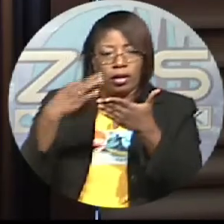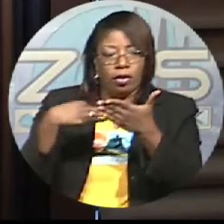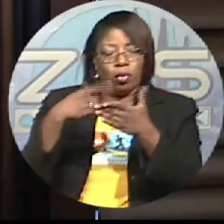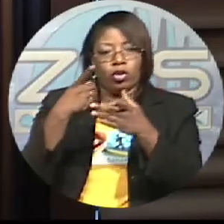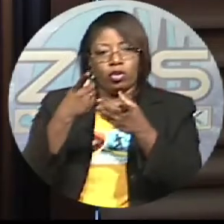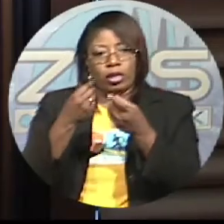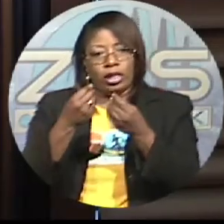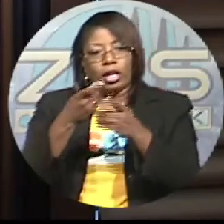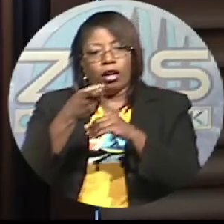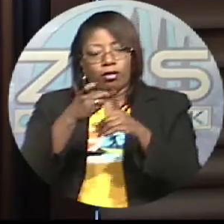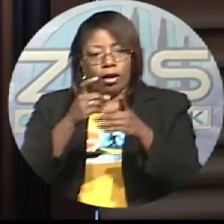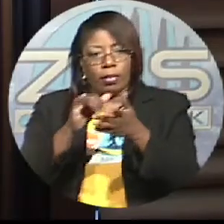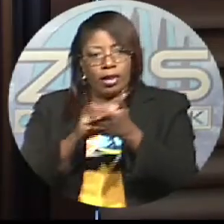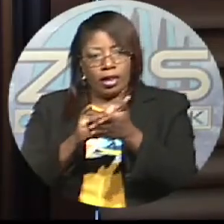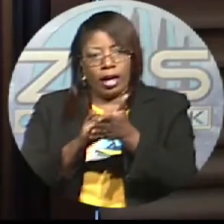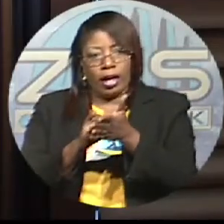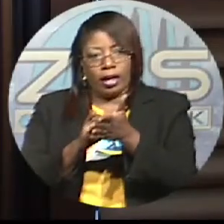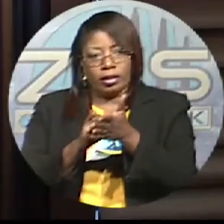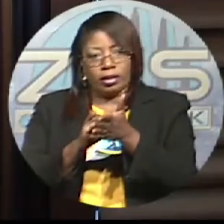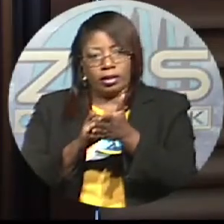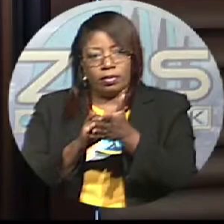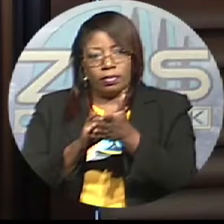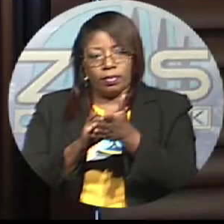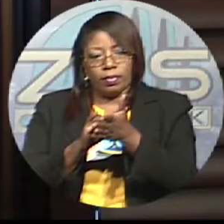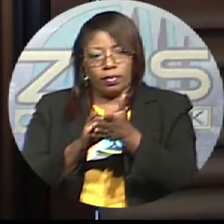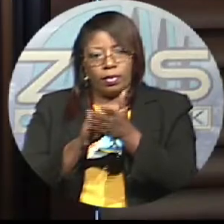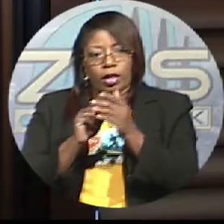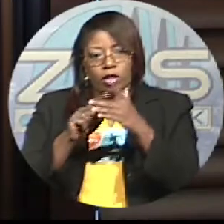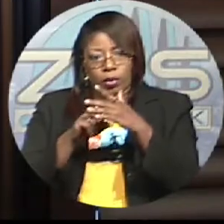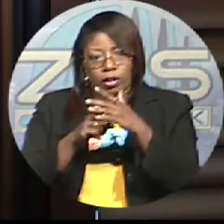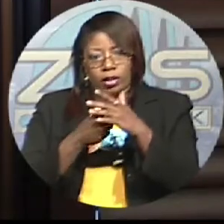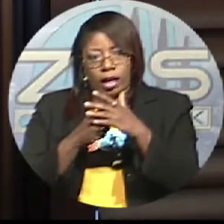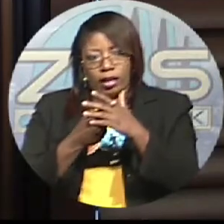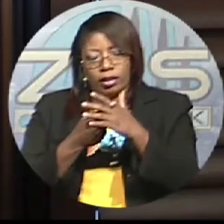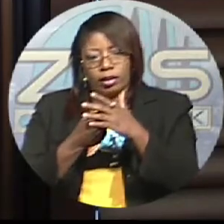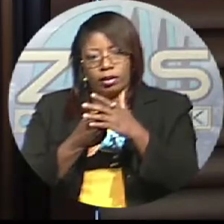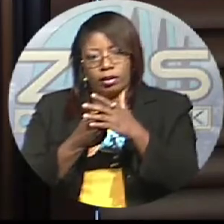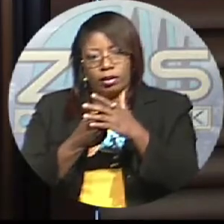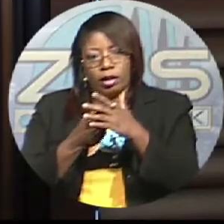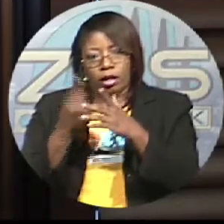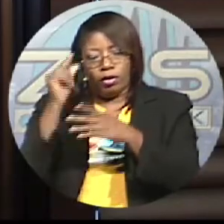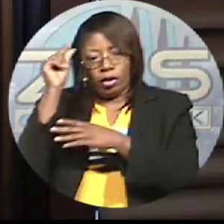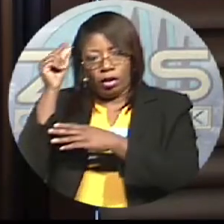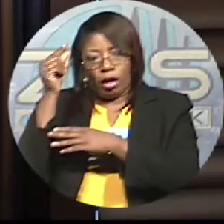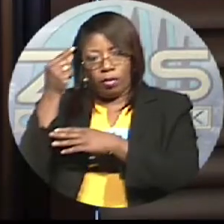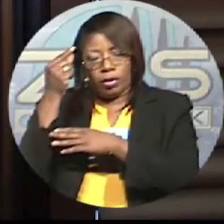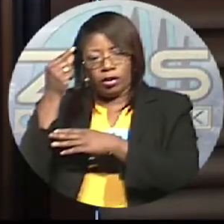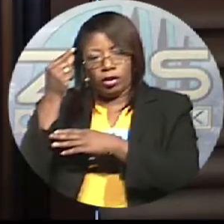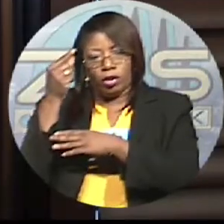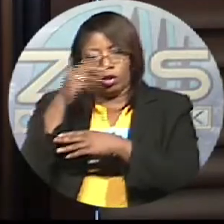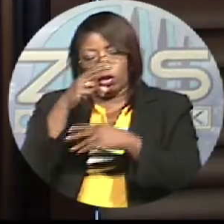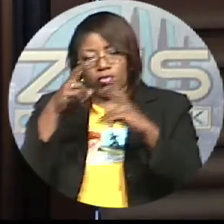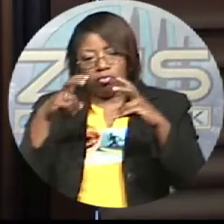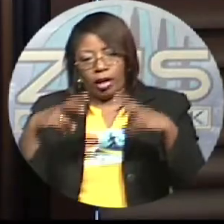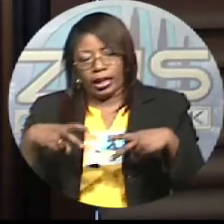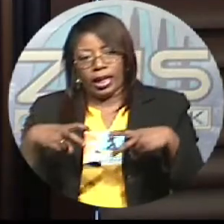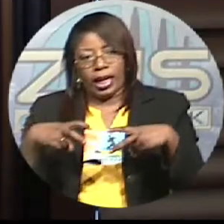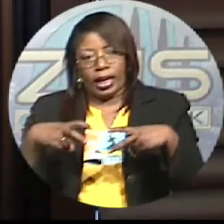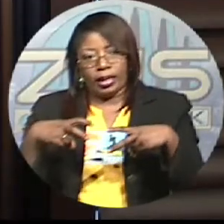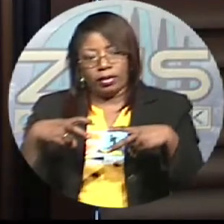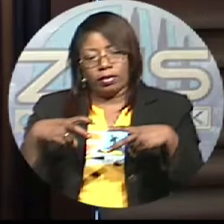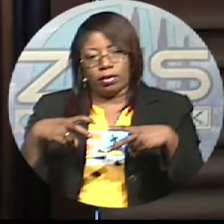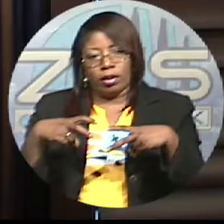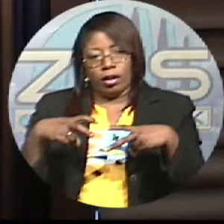by the use of technology, etc. So it's a process that we've started for the government in terms of analyzing the waste streams. From the 24th